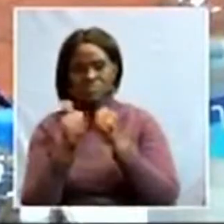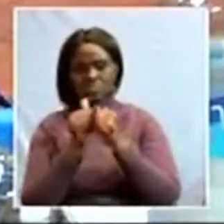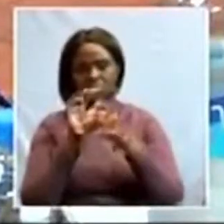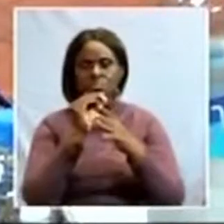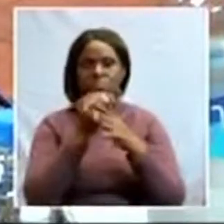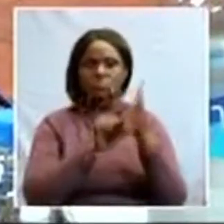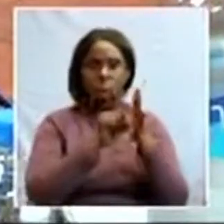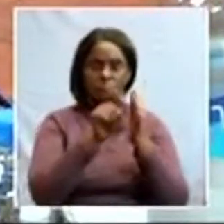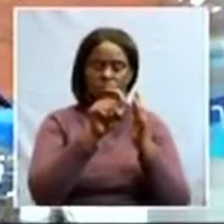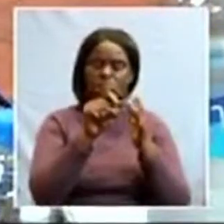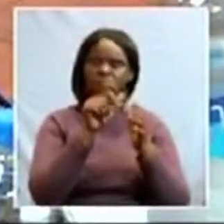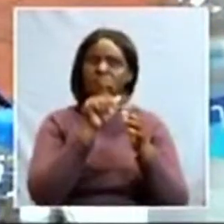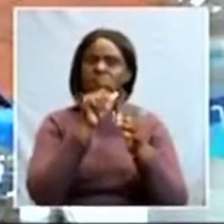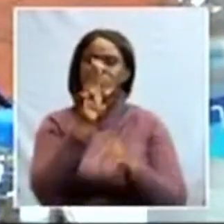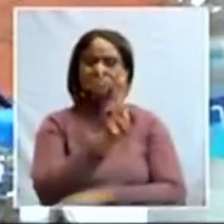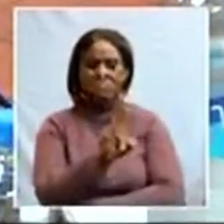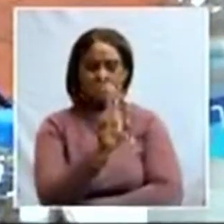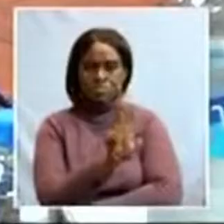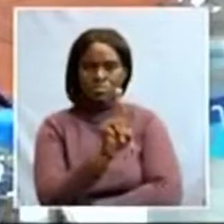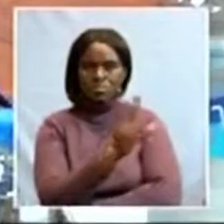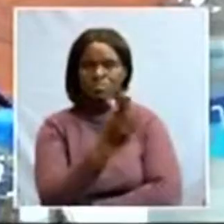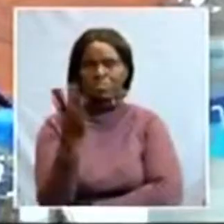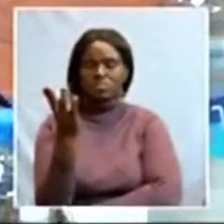pest nuisances.